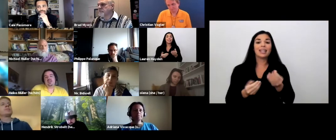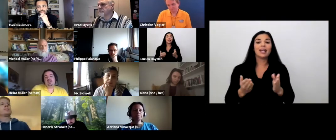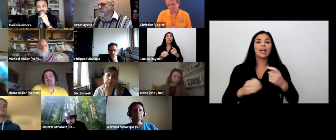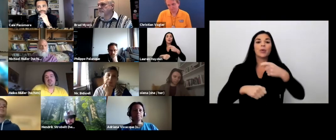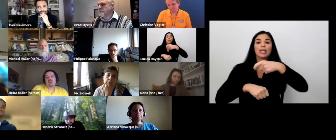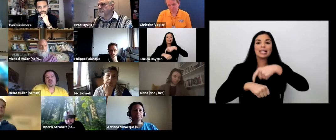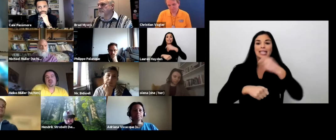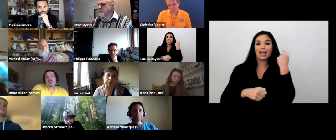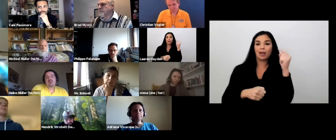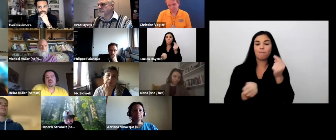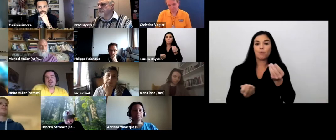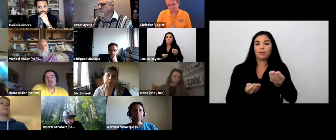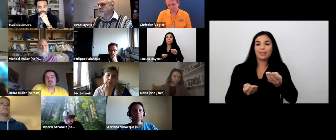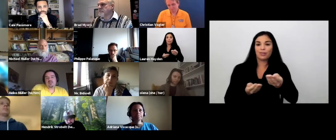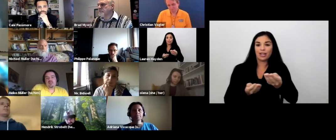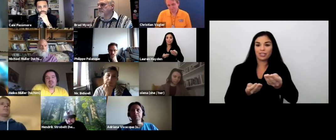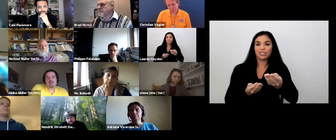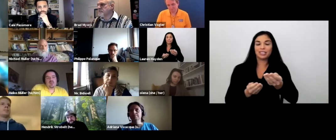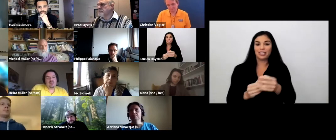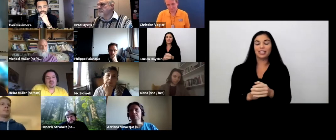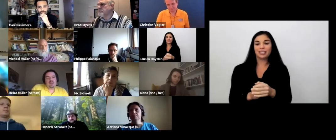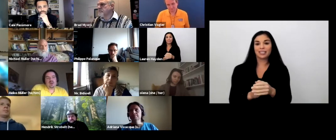interactions that